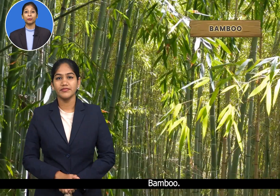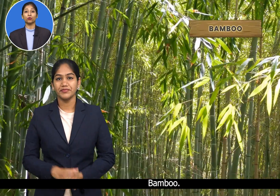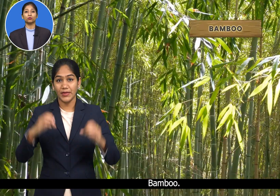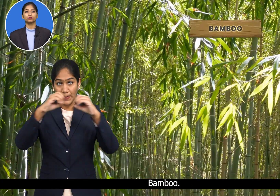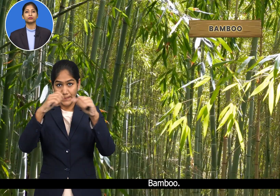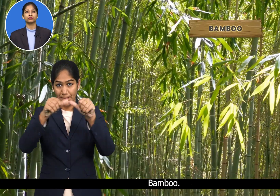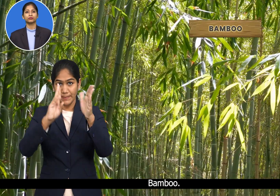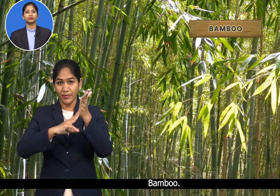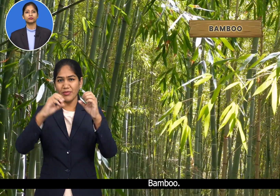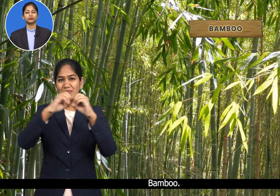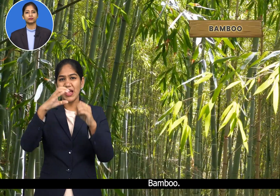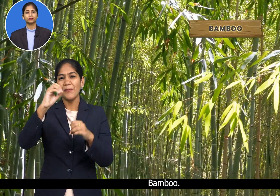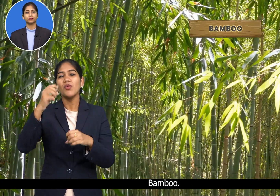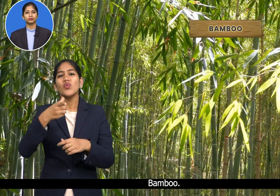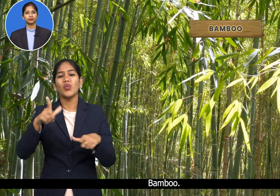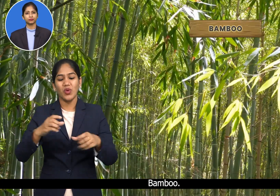Bamboo.